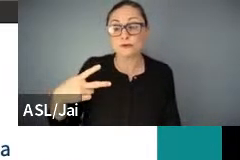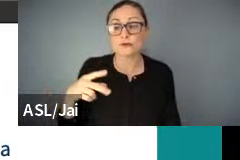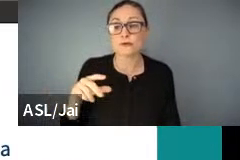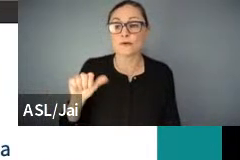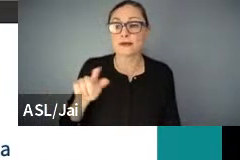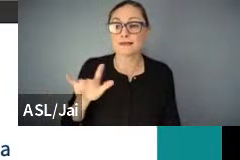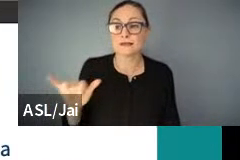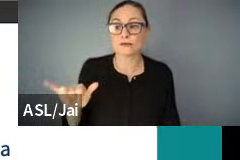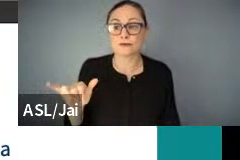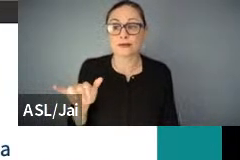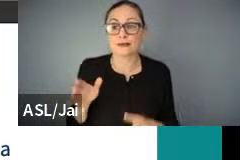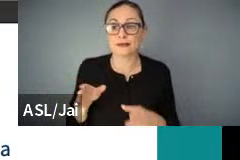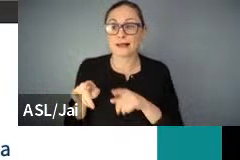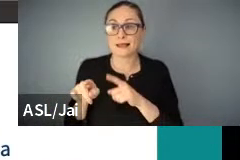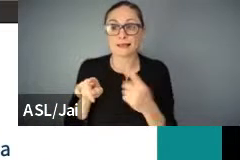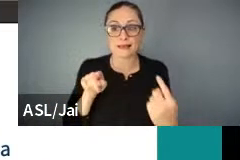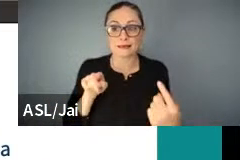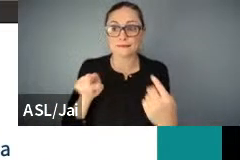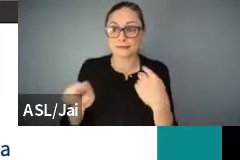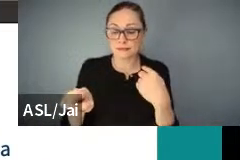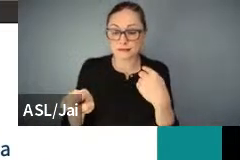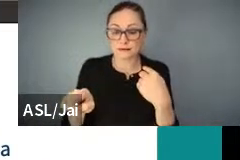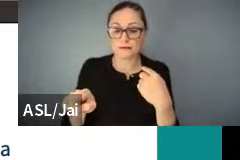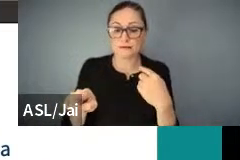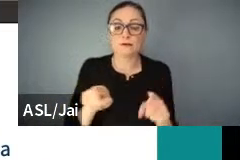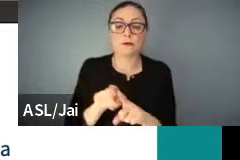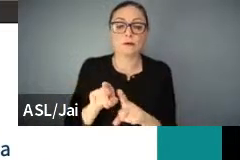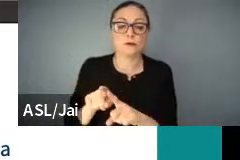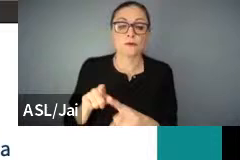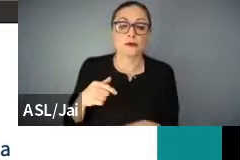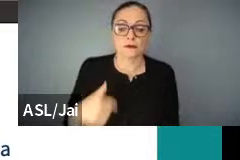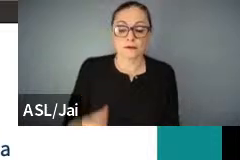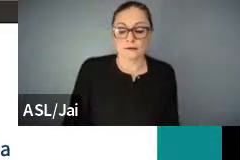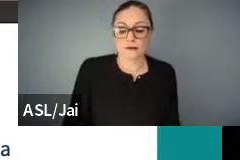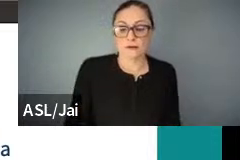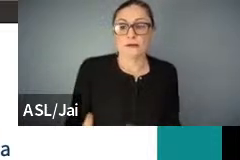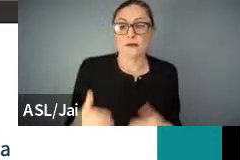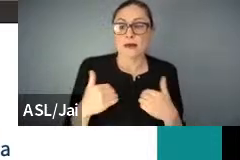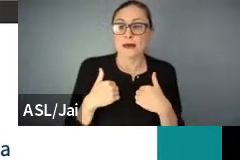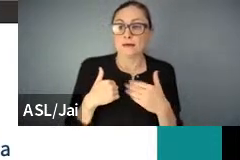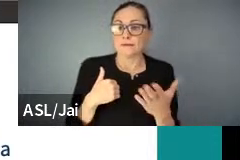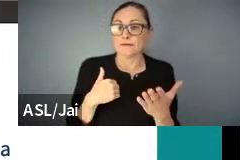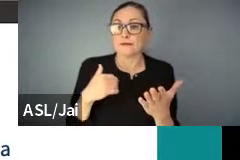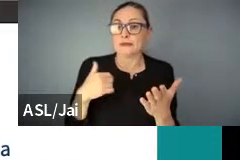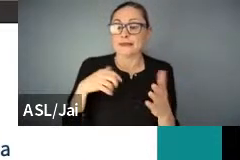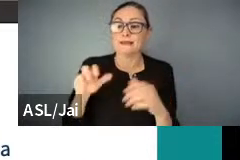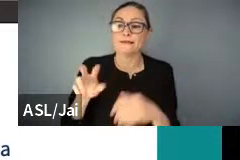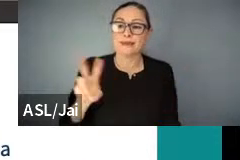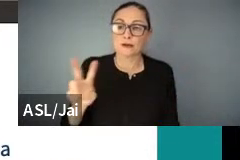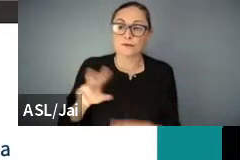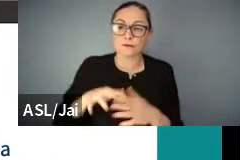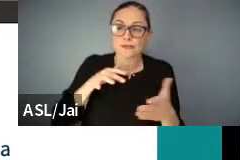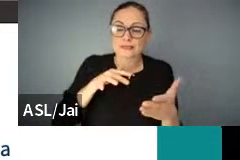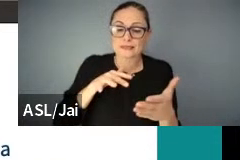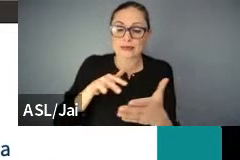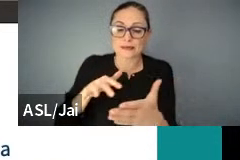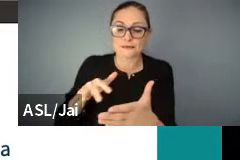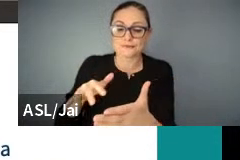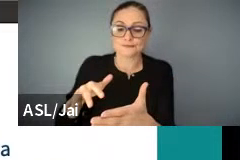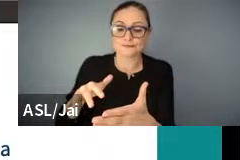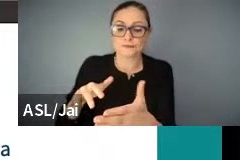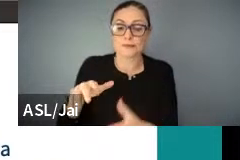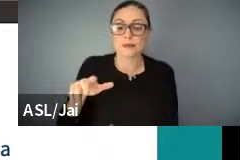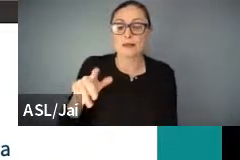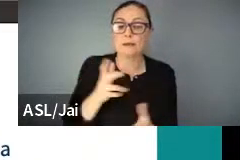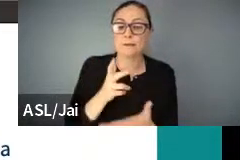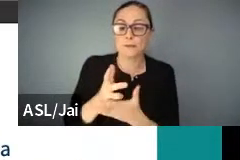each direction. We have park and ride locations in Vancouver that are being studied, and an